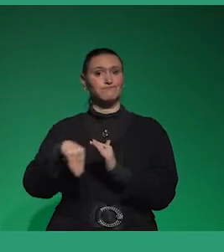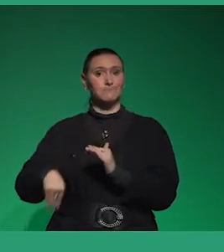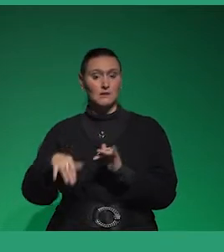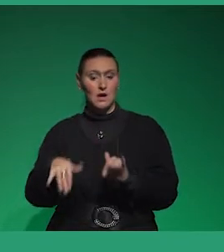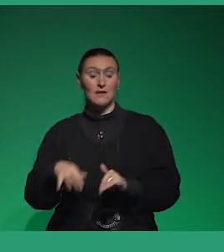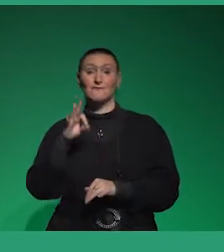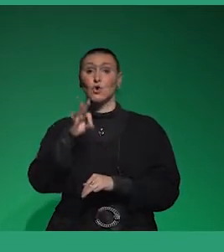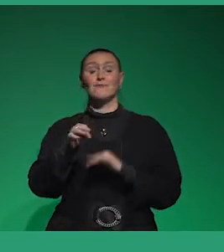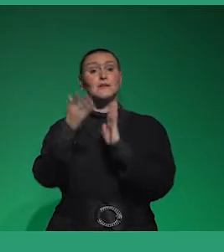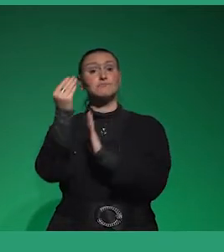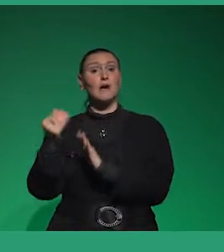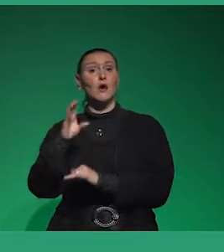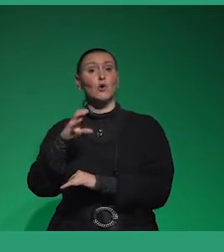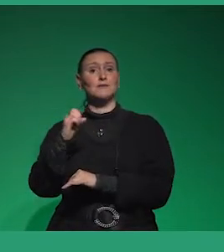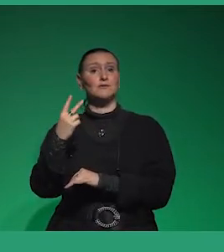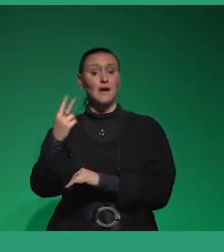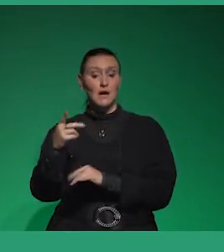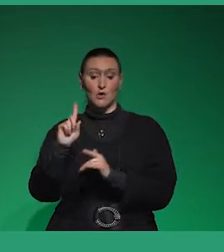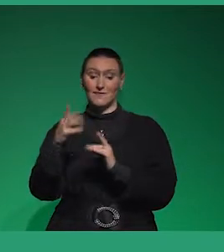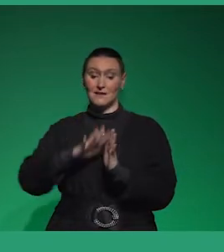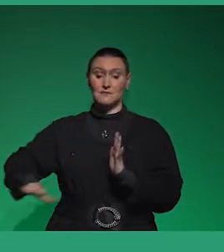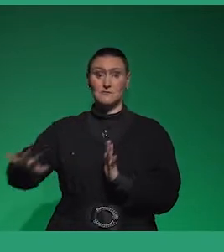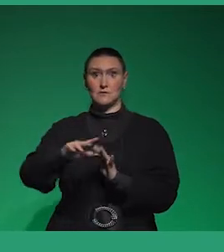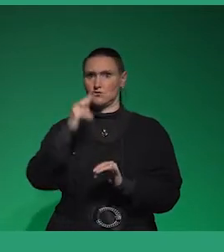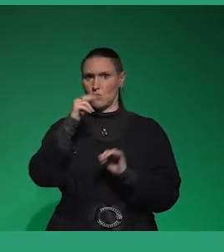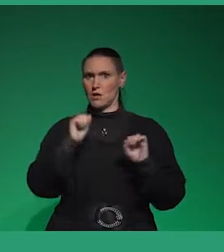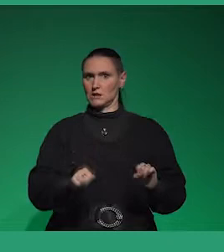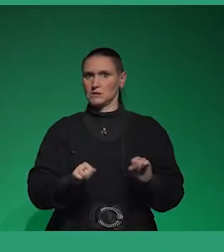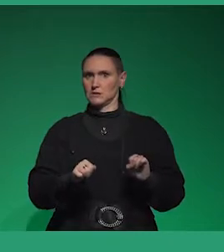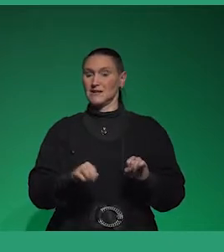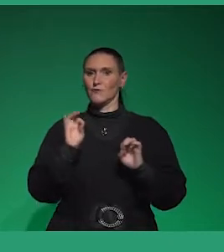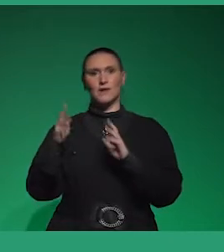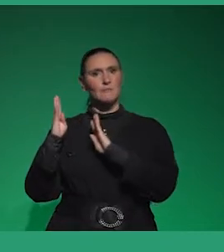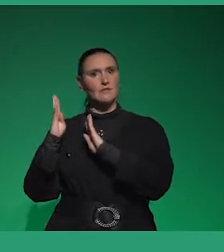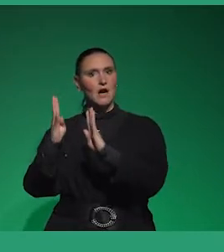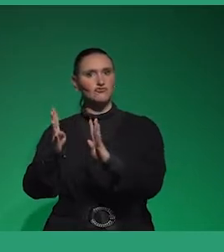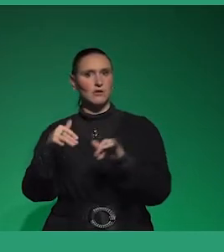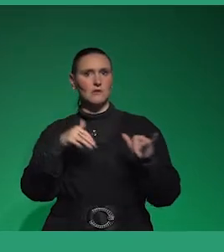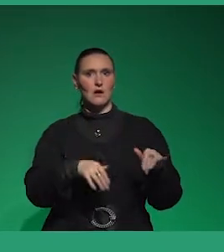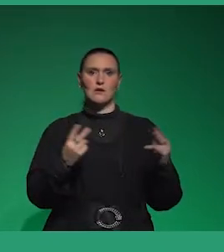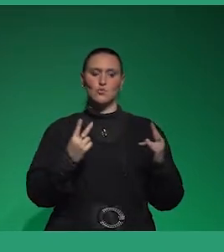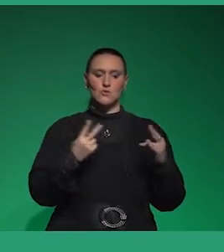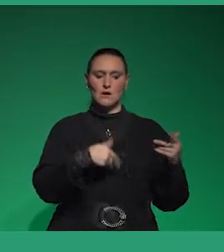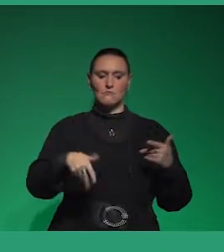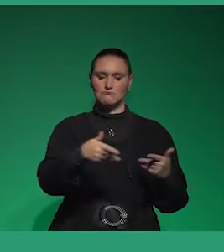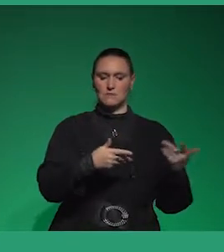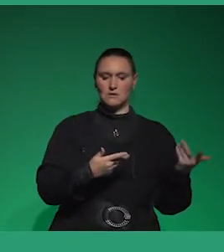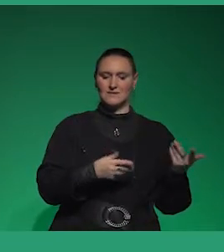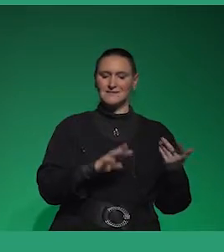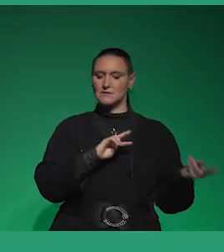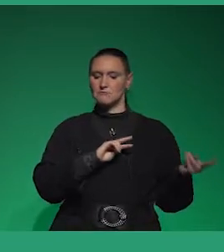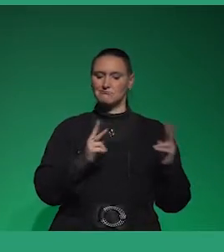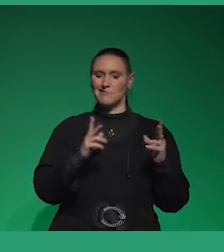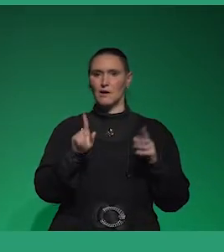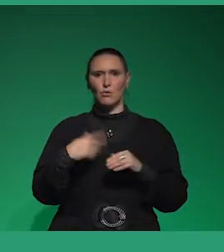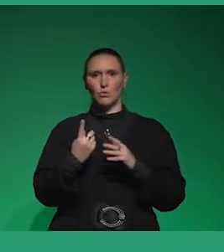forest compared to now the oil palm plantations, and we see it declines by about 60%. So there's a